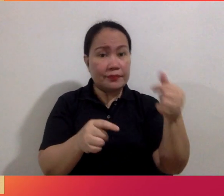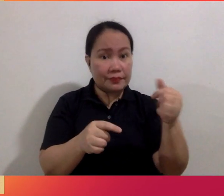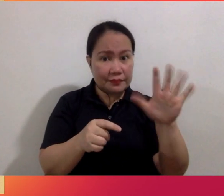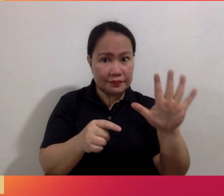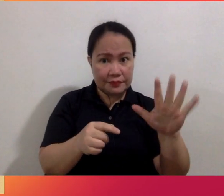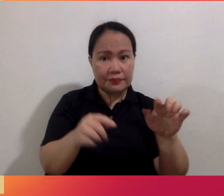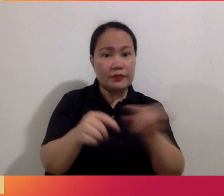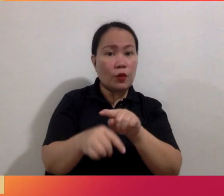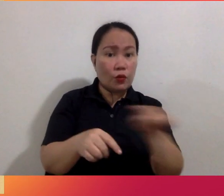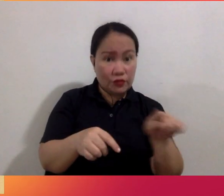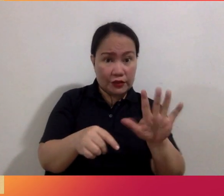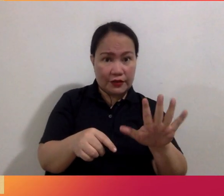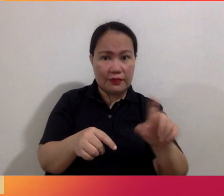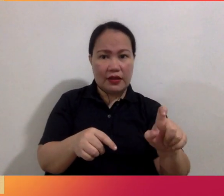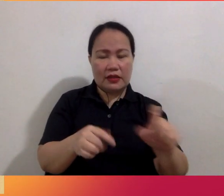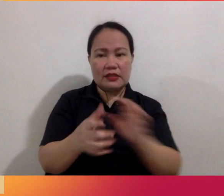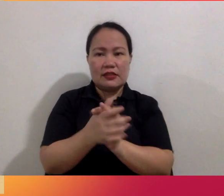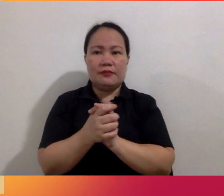over 5x.